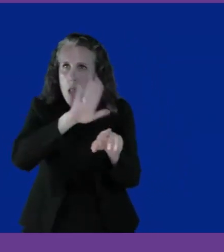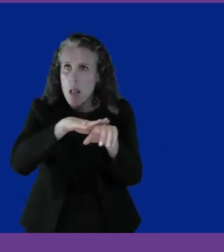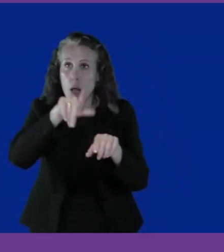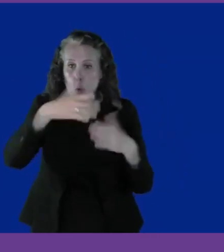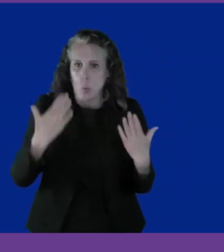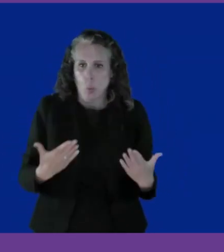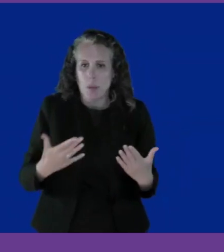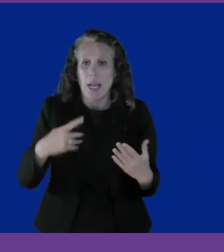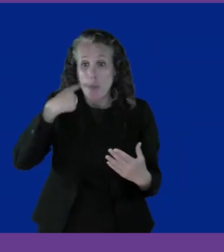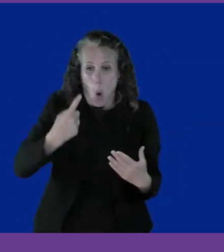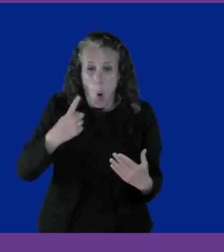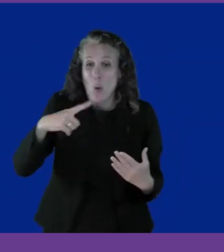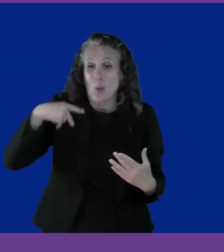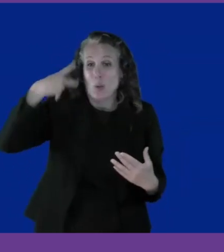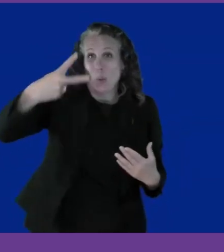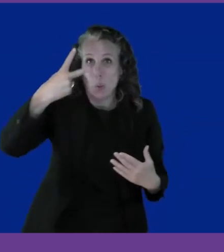Thursday, we